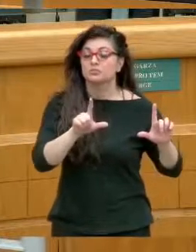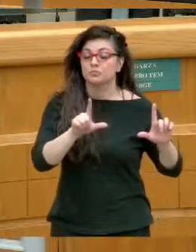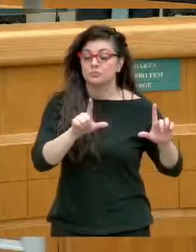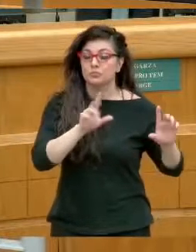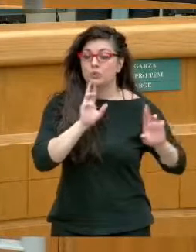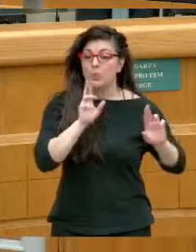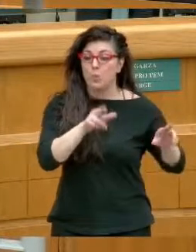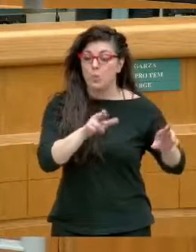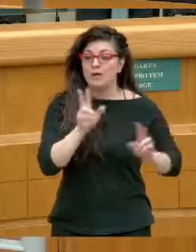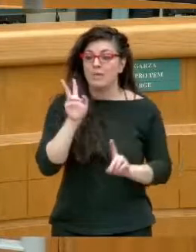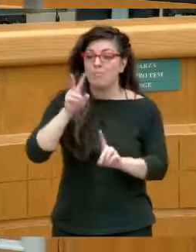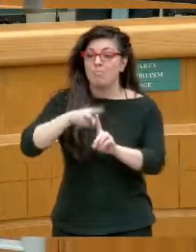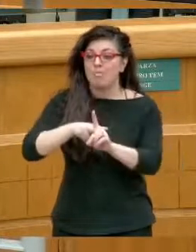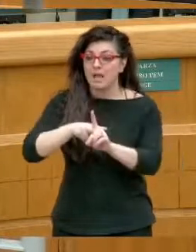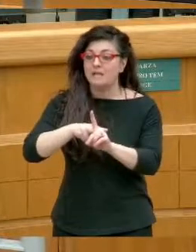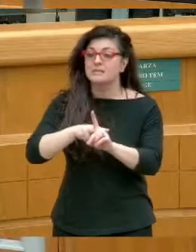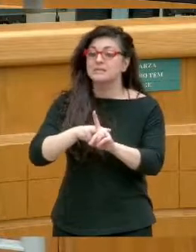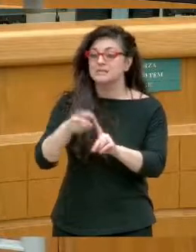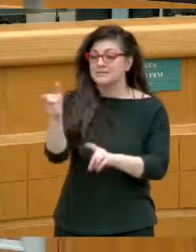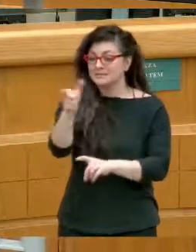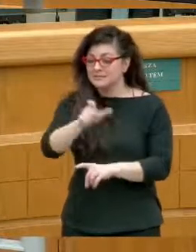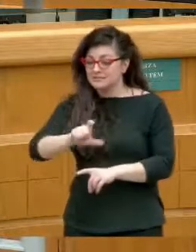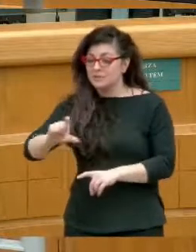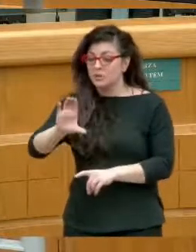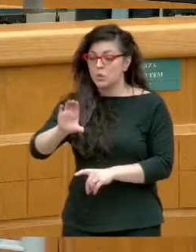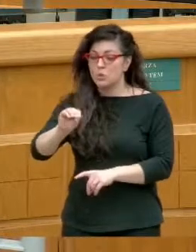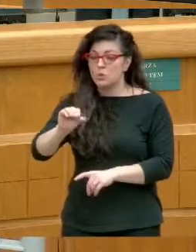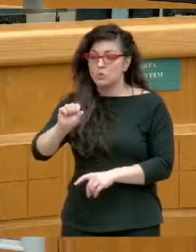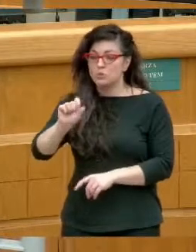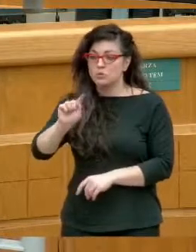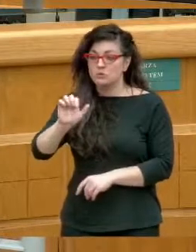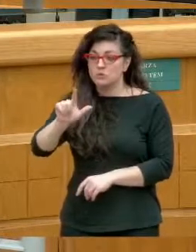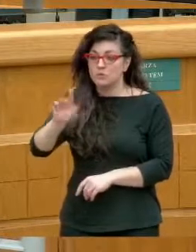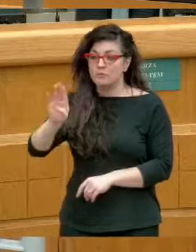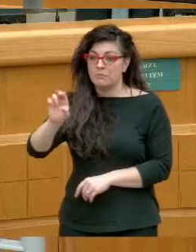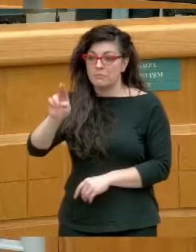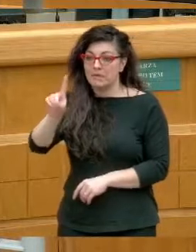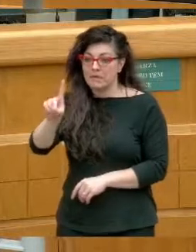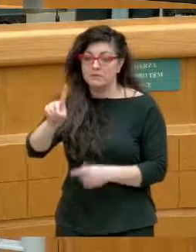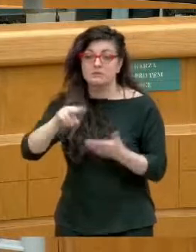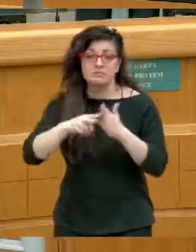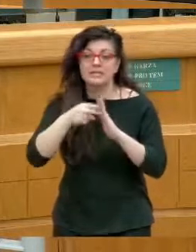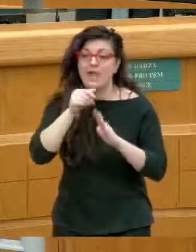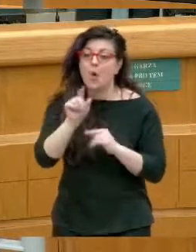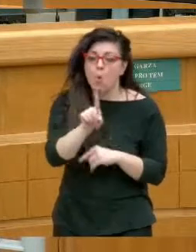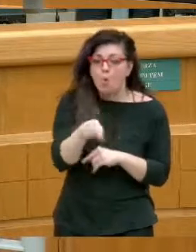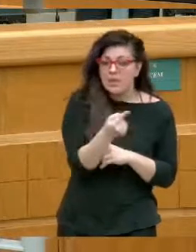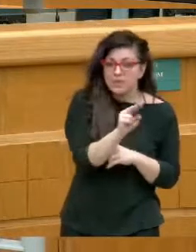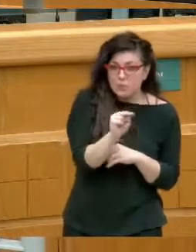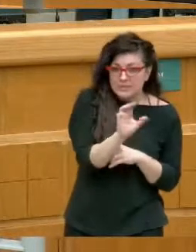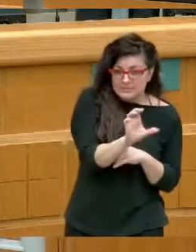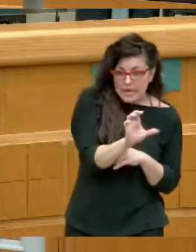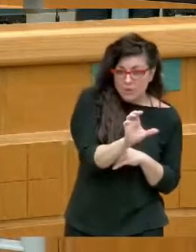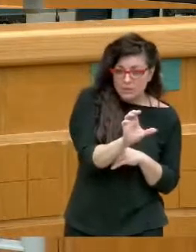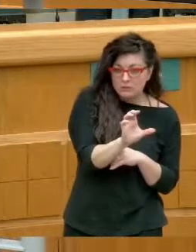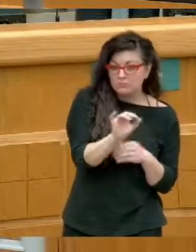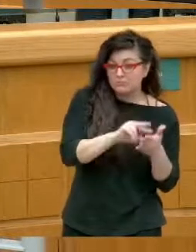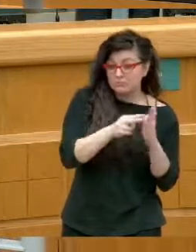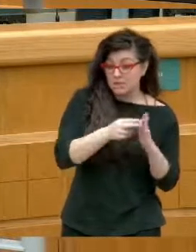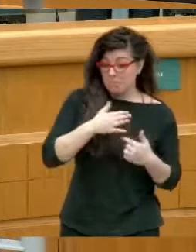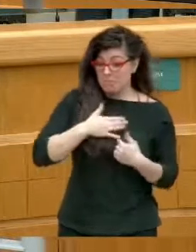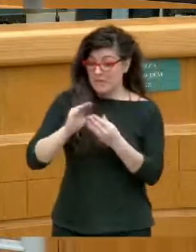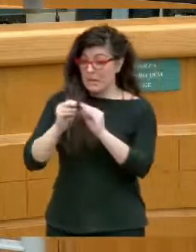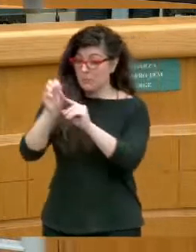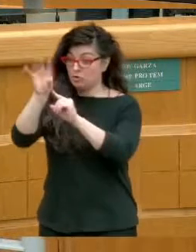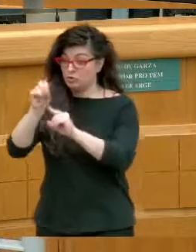just Nueces, so there will be some discrepancies between the numbers that Manager Zanoni presented versus the numbers that I'm presenting,